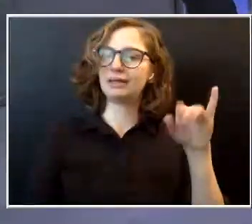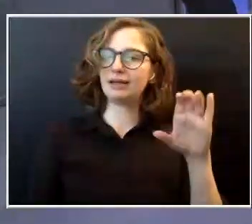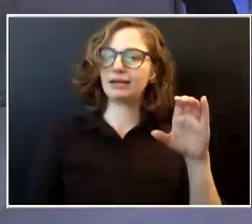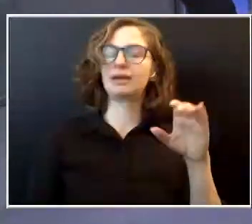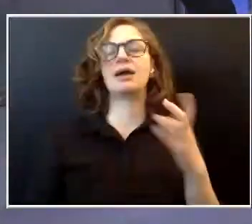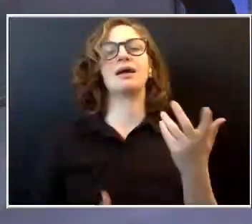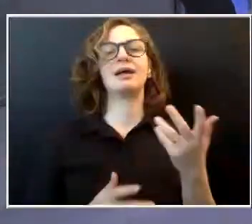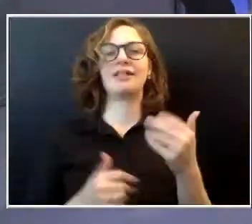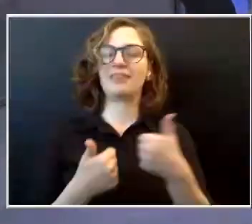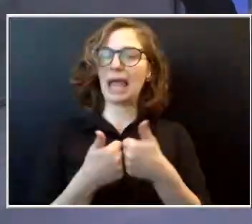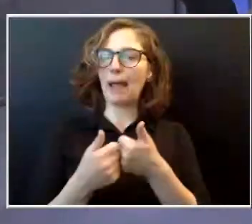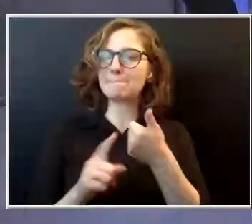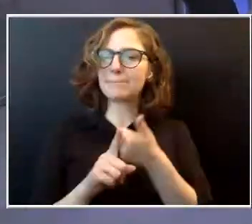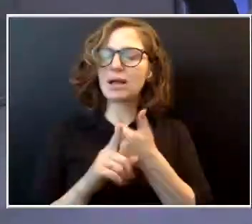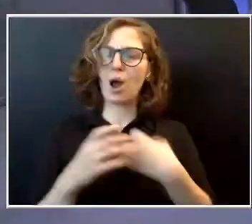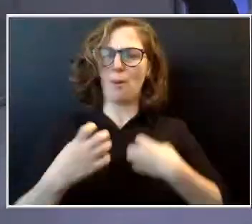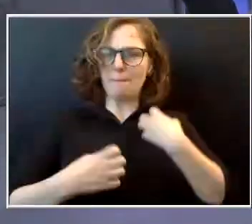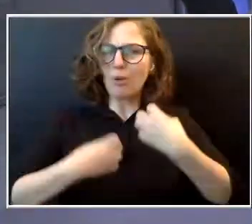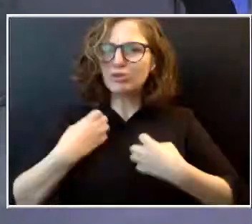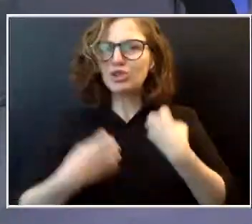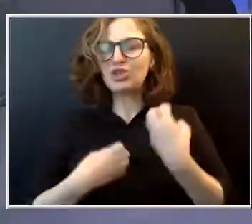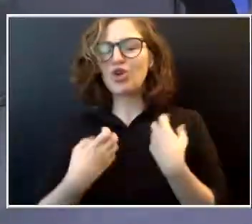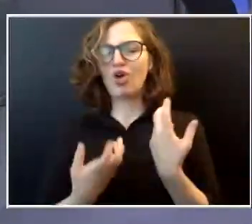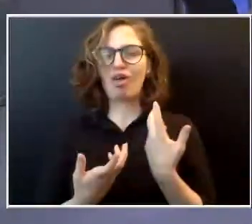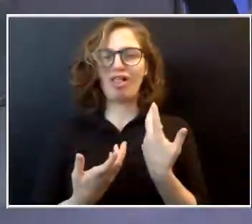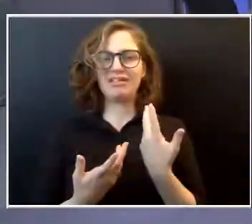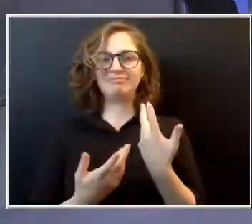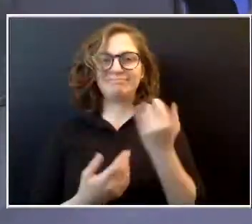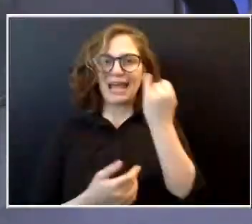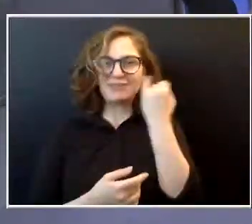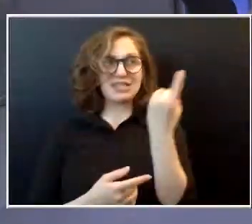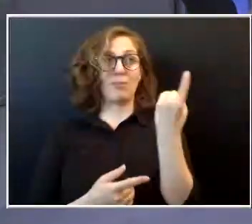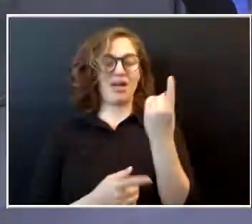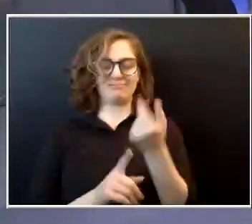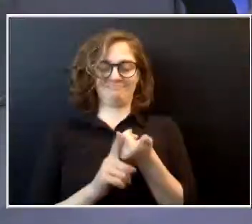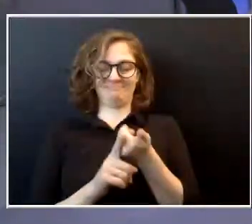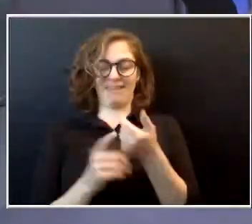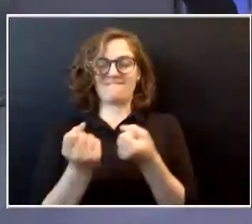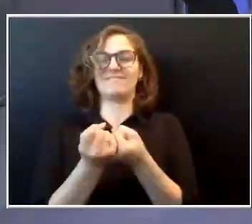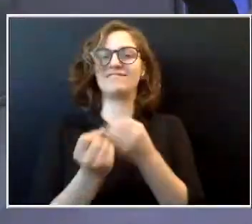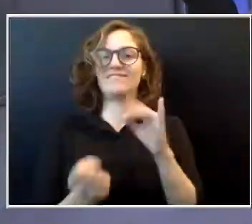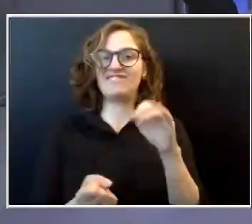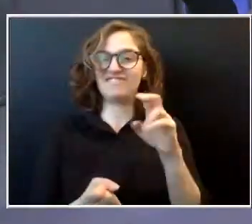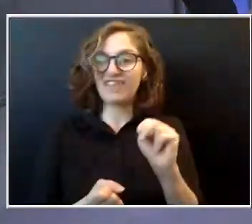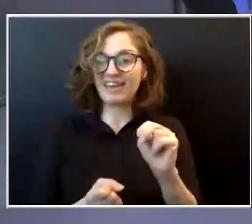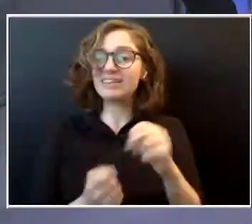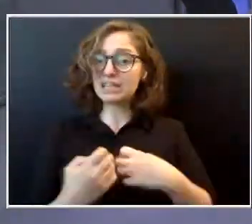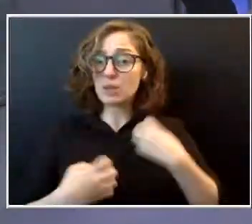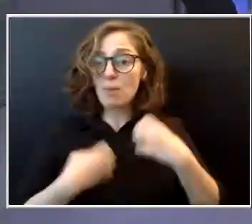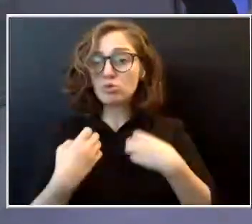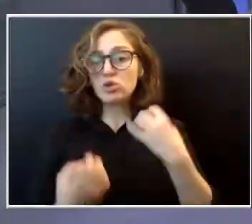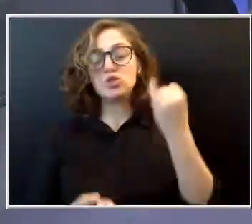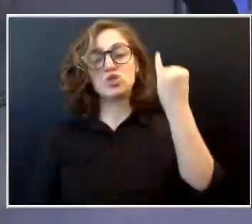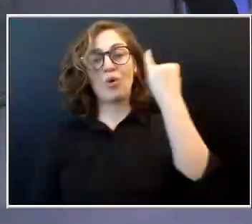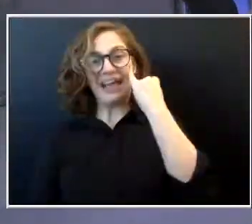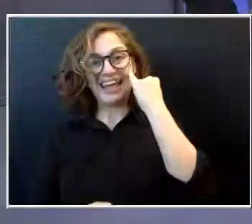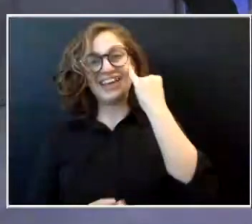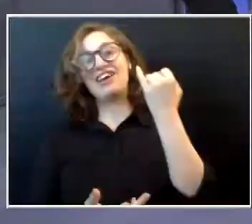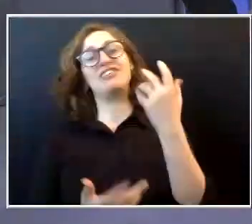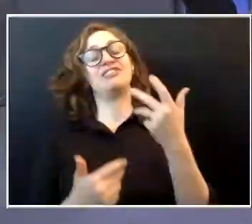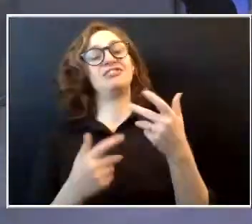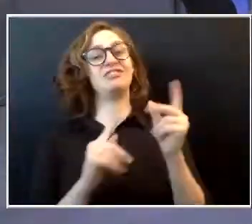emotional experience. When a team loses, for example, as a psychologist, you brace yourself if it's a big game for like